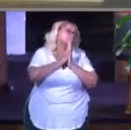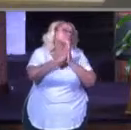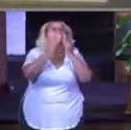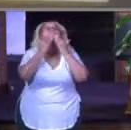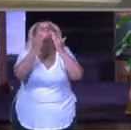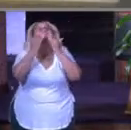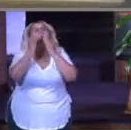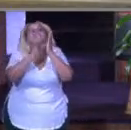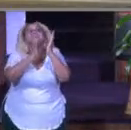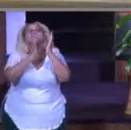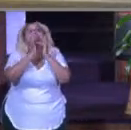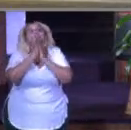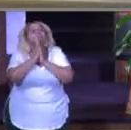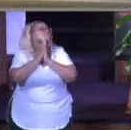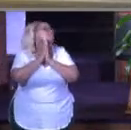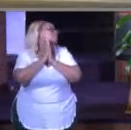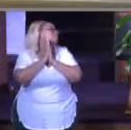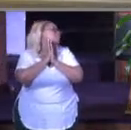Thank you, Jesus.